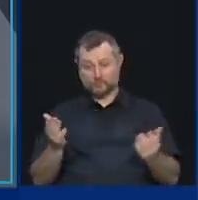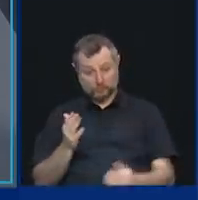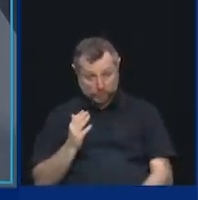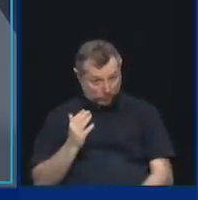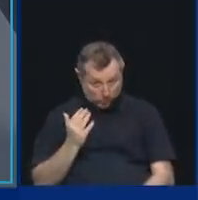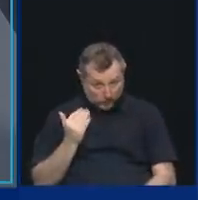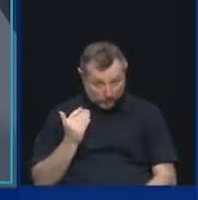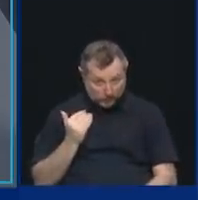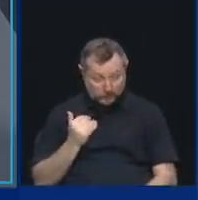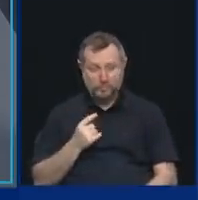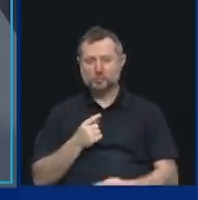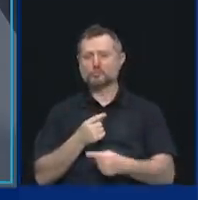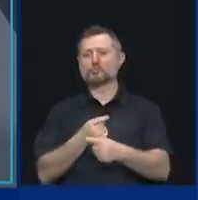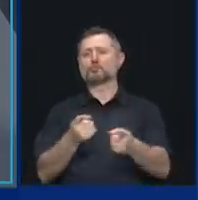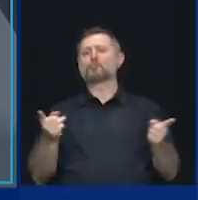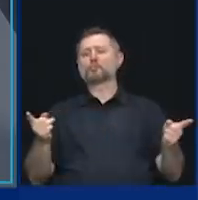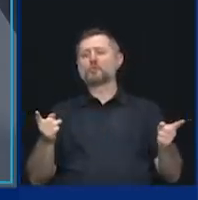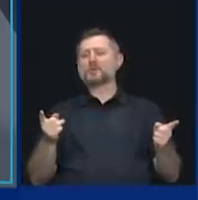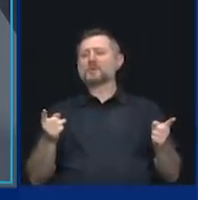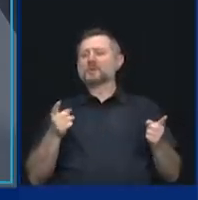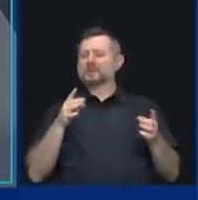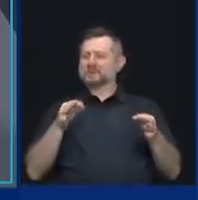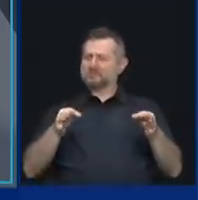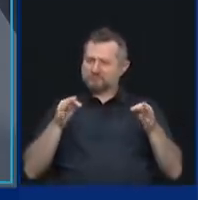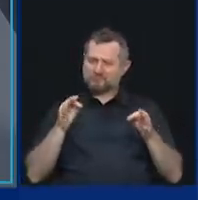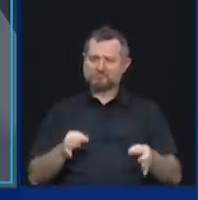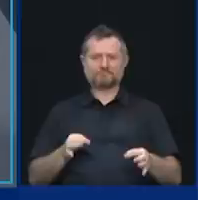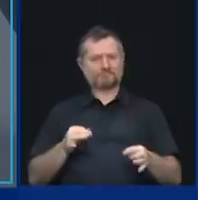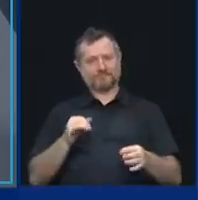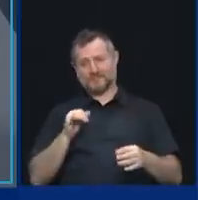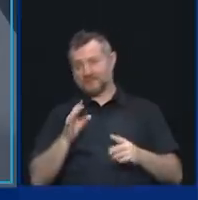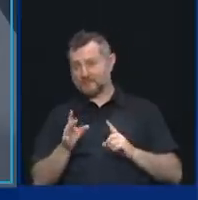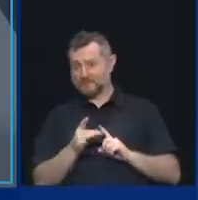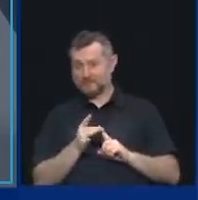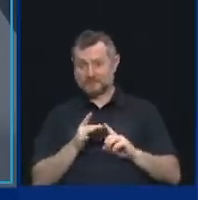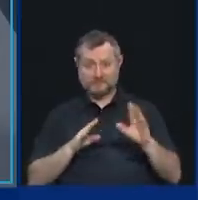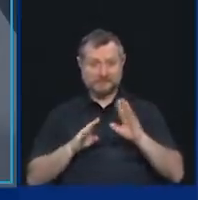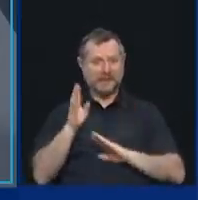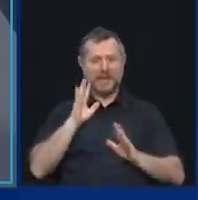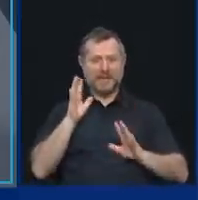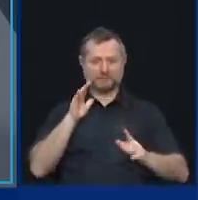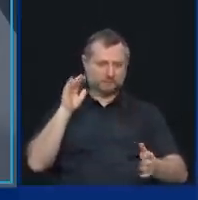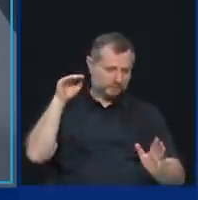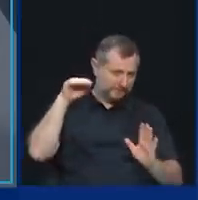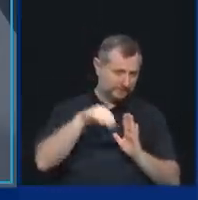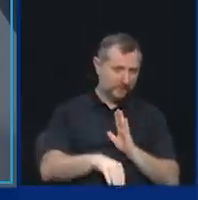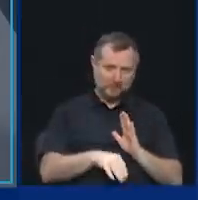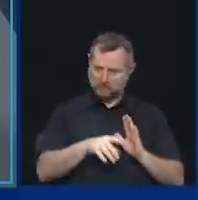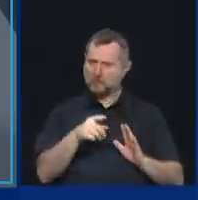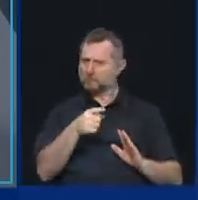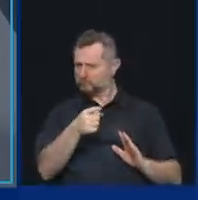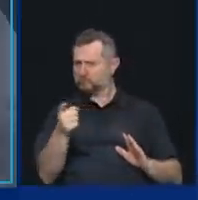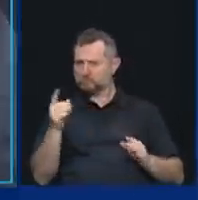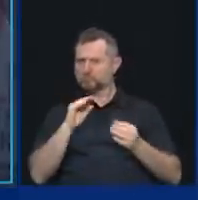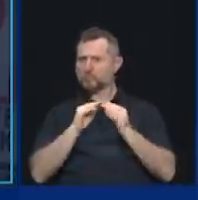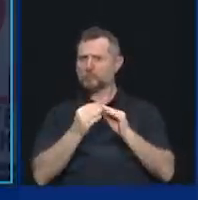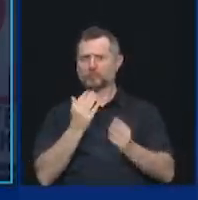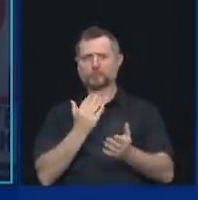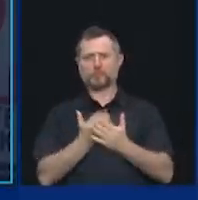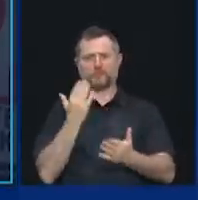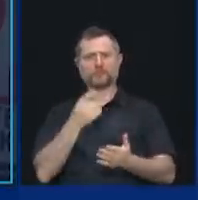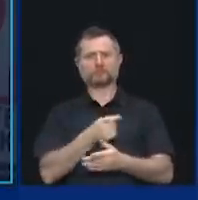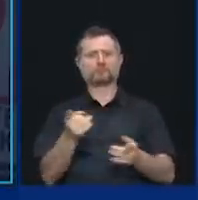the ones who determine the positivity rate, et cetera. And they have done a fantastic